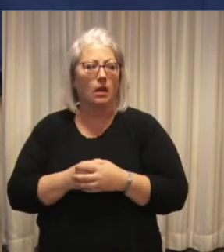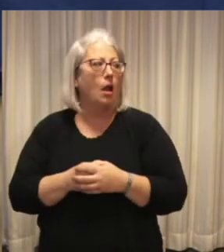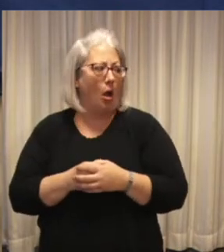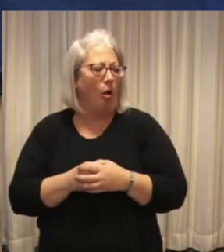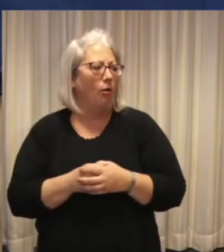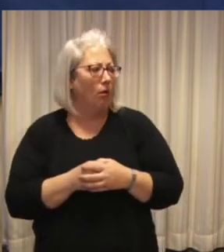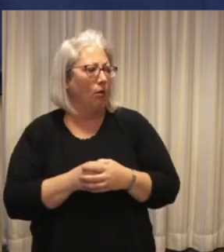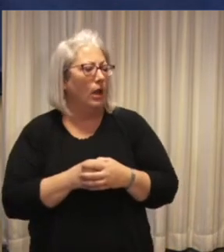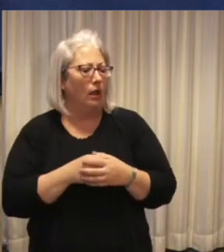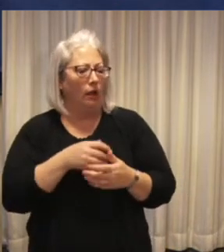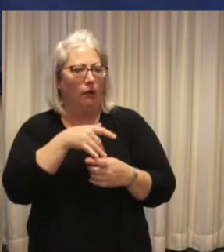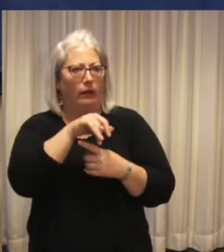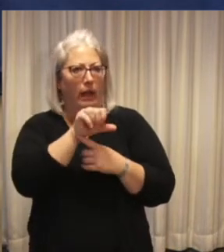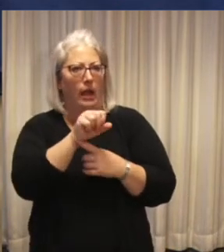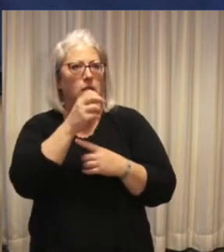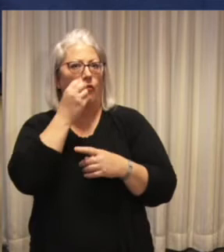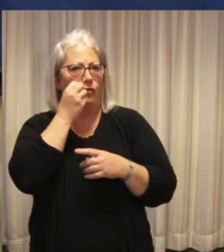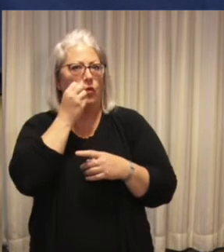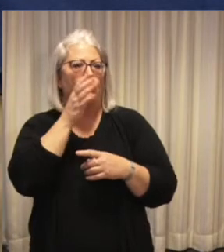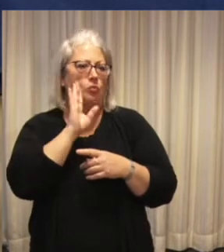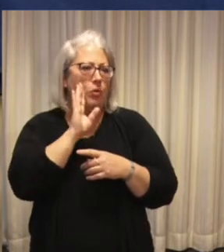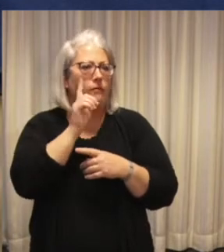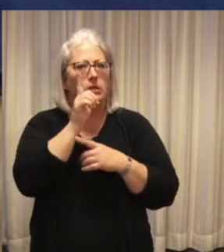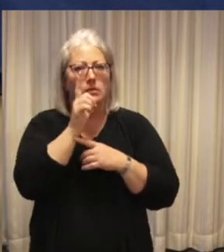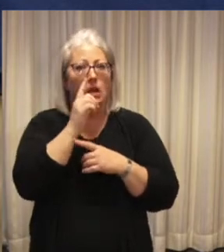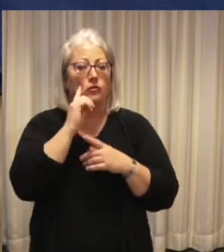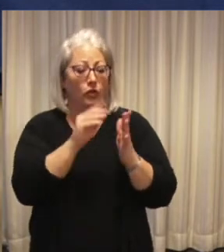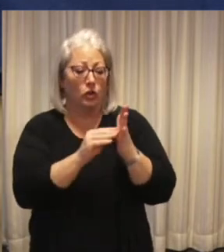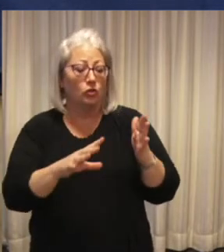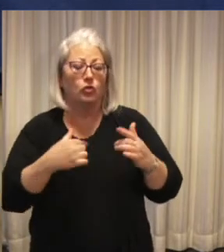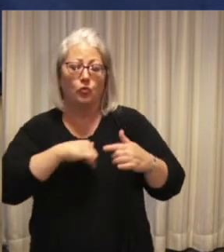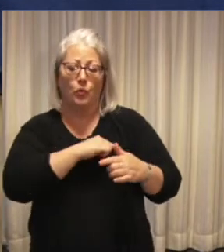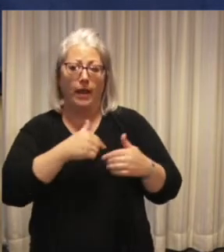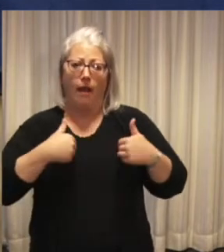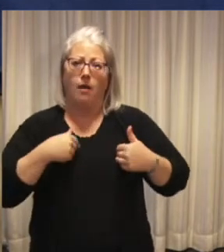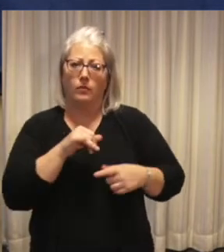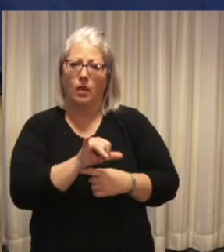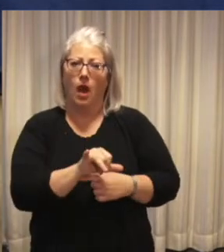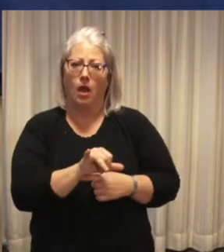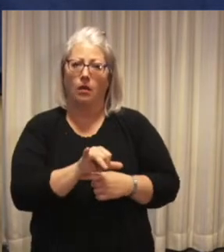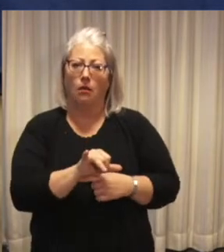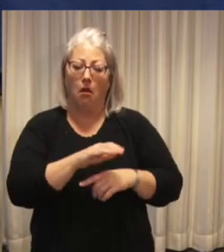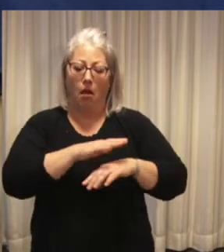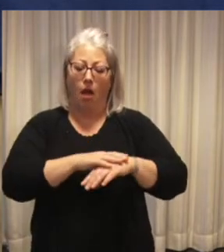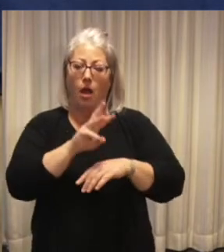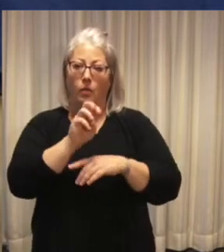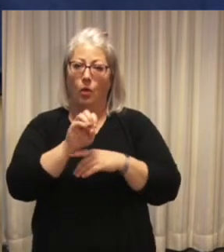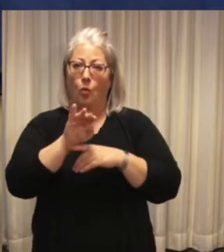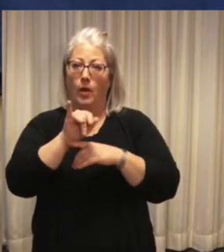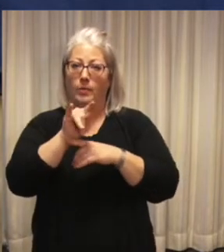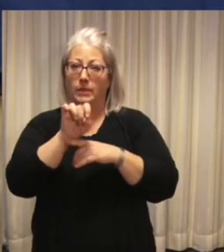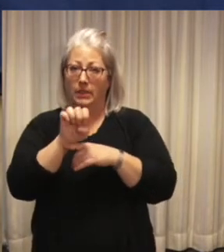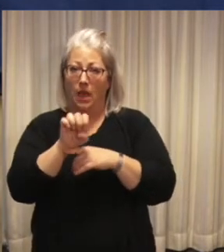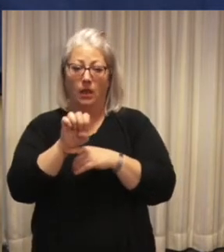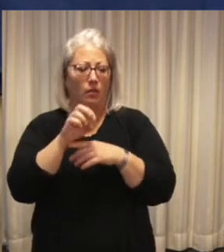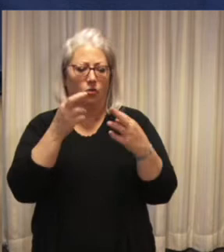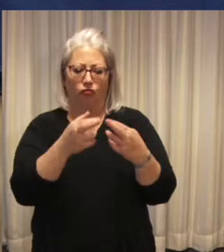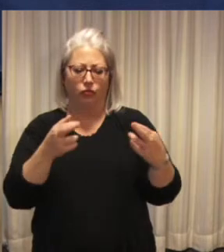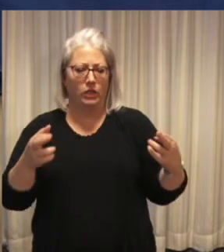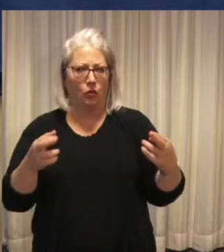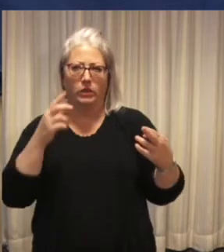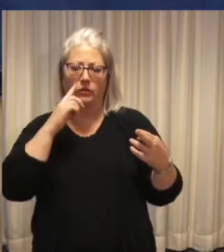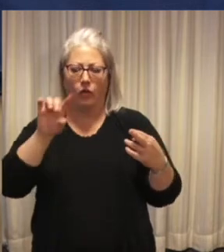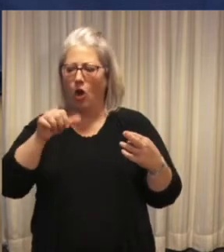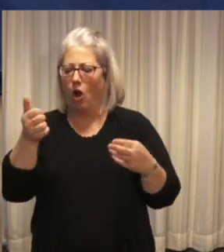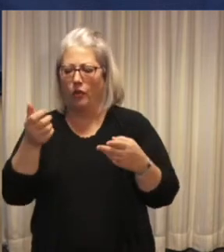Again, you know, the food for the students, the breakfast and the lunch, we have that. Yep. And we have on our website the resources for people to go get the other things that they